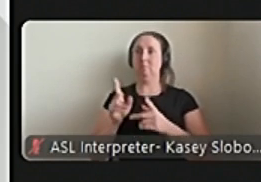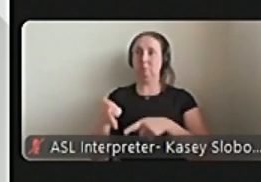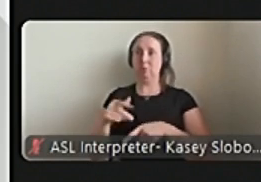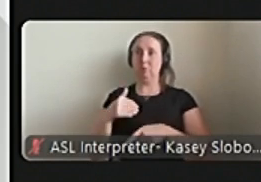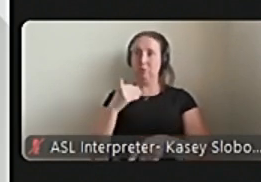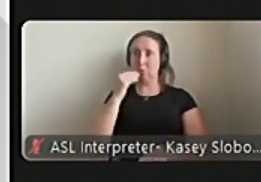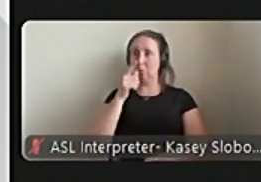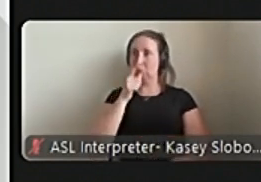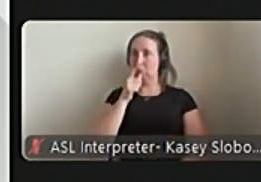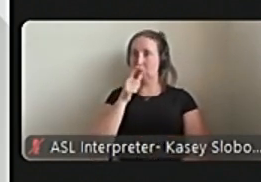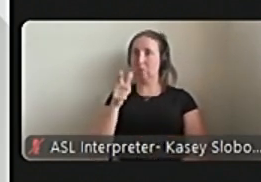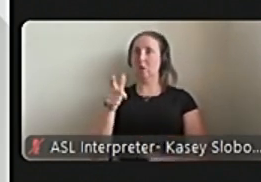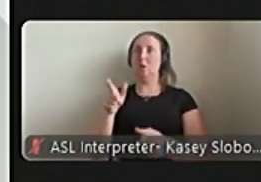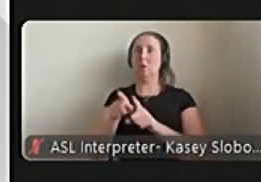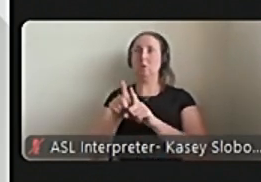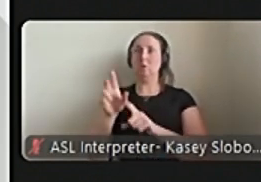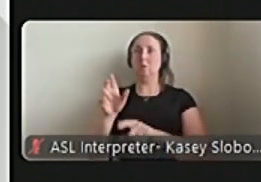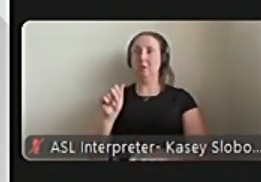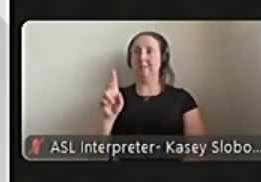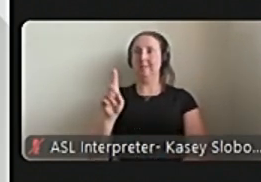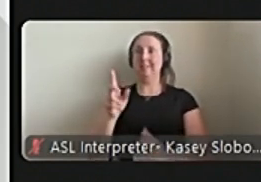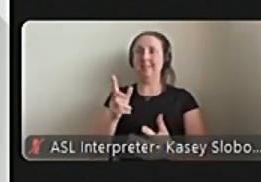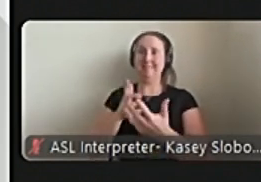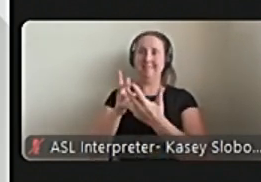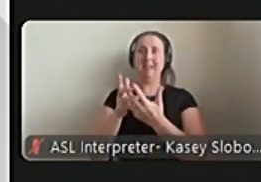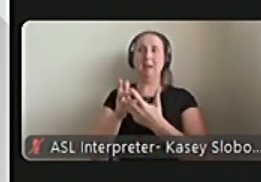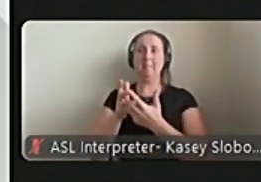you adapt the environment and you build on the strengths,